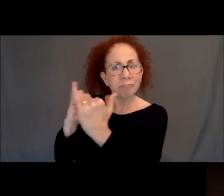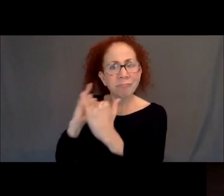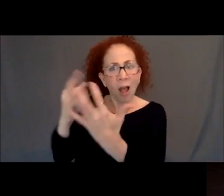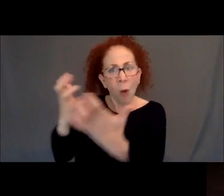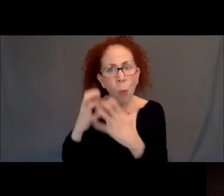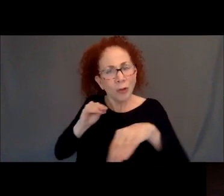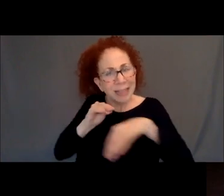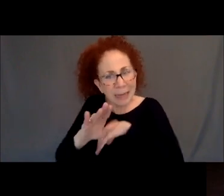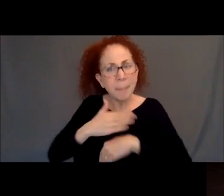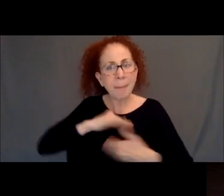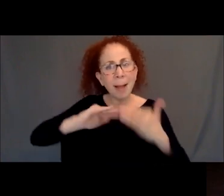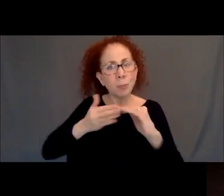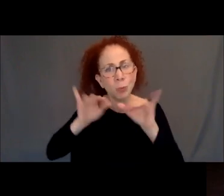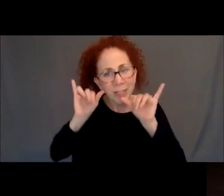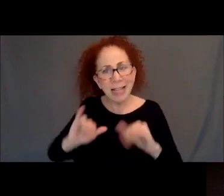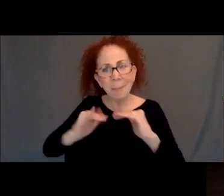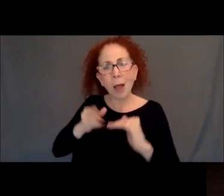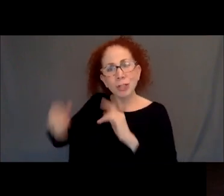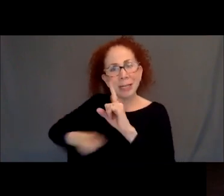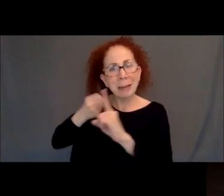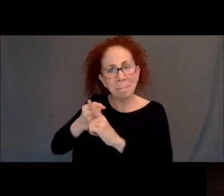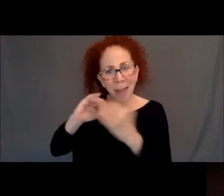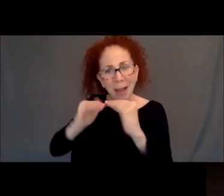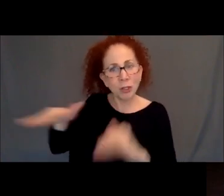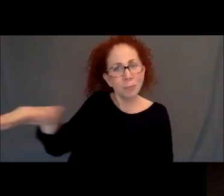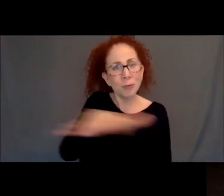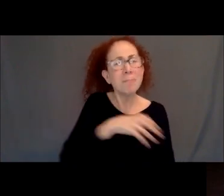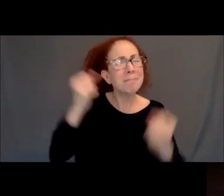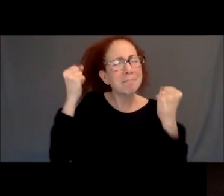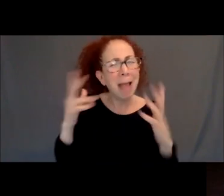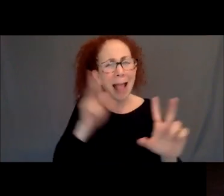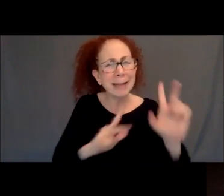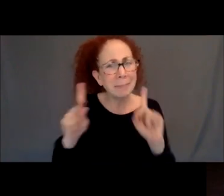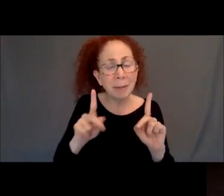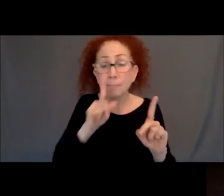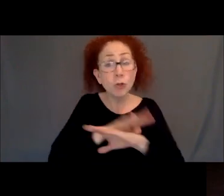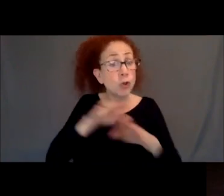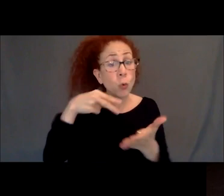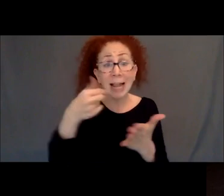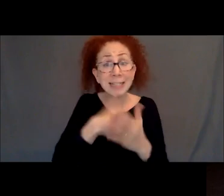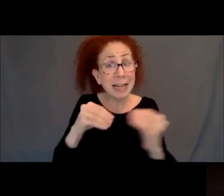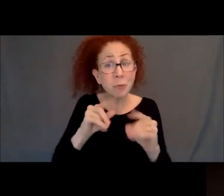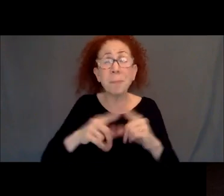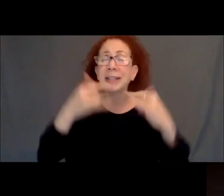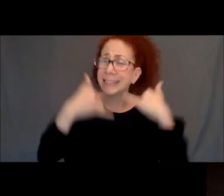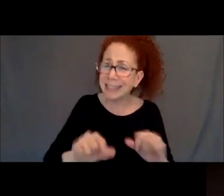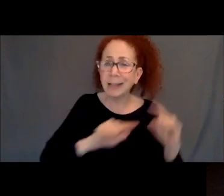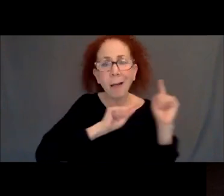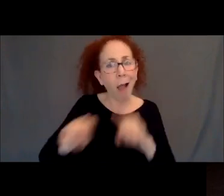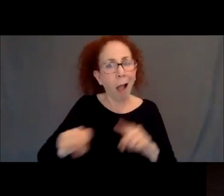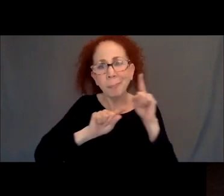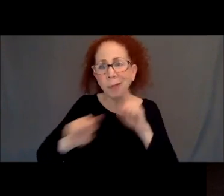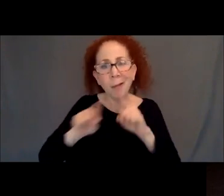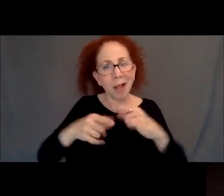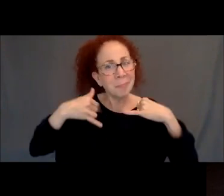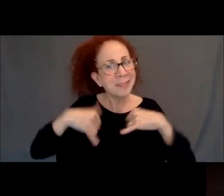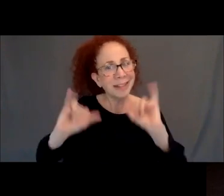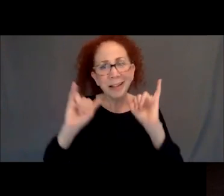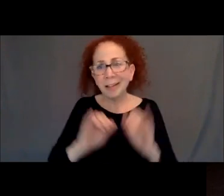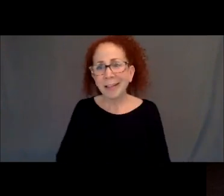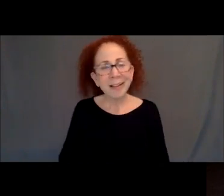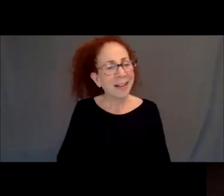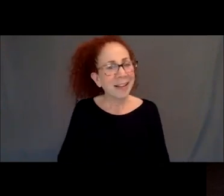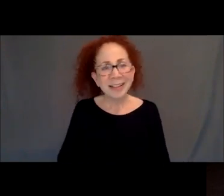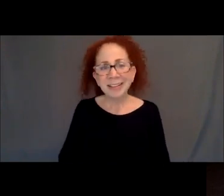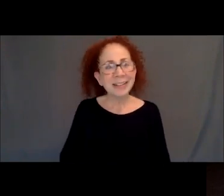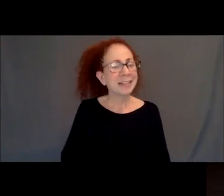affect my community in the way that she has as well, because there are so many people who don't even dance anymore who still come through Philadanco all the time, and just,